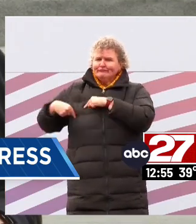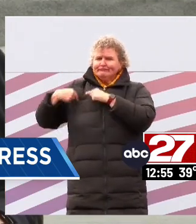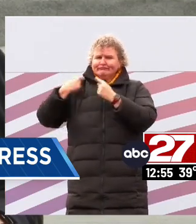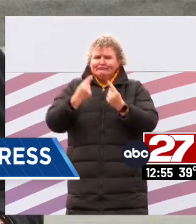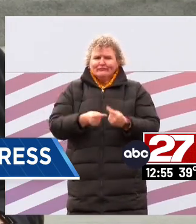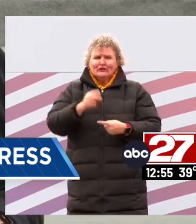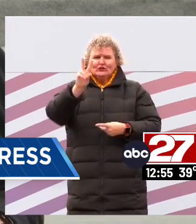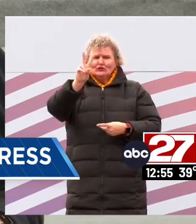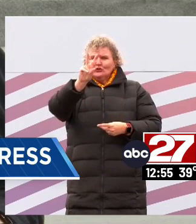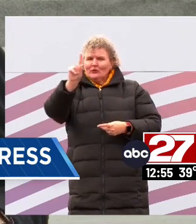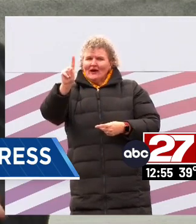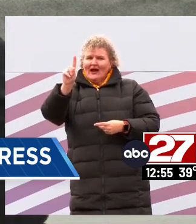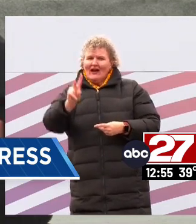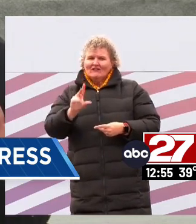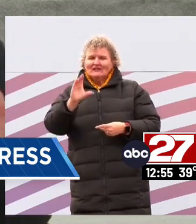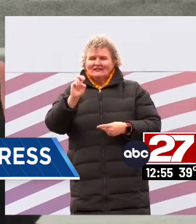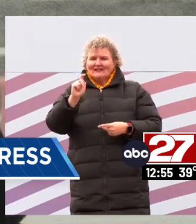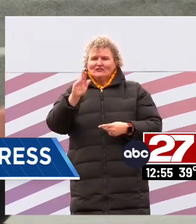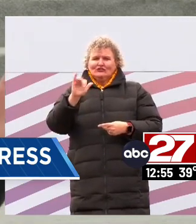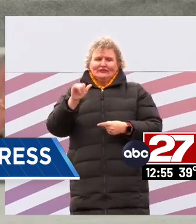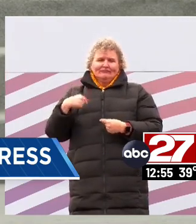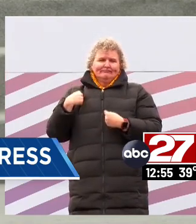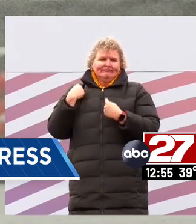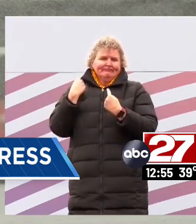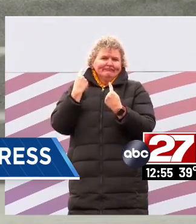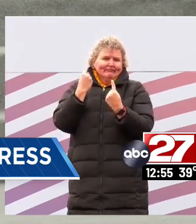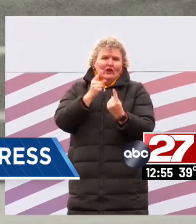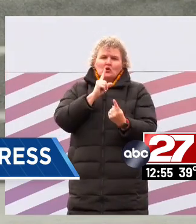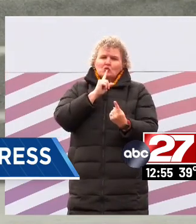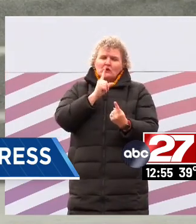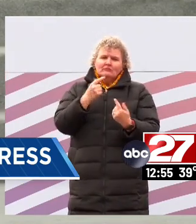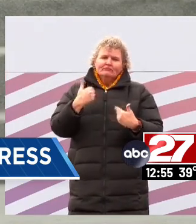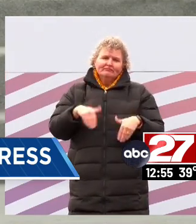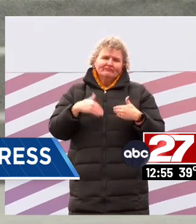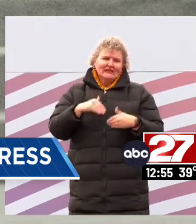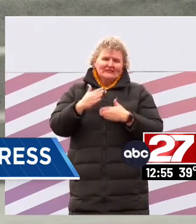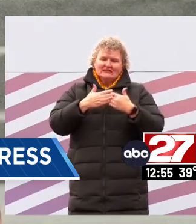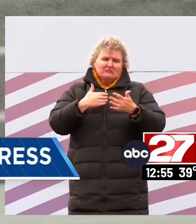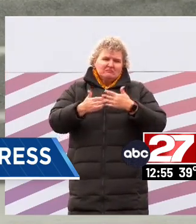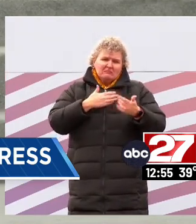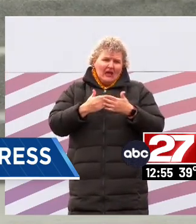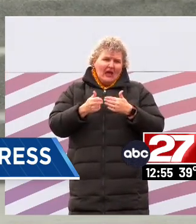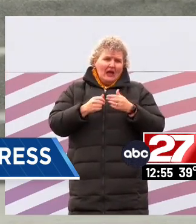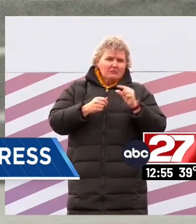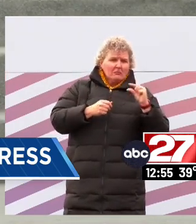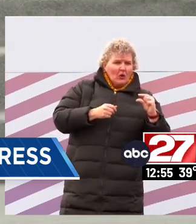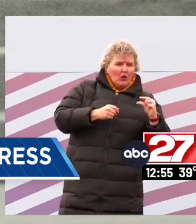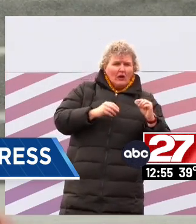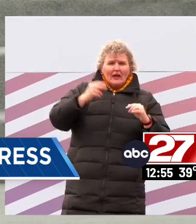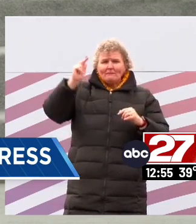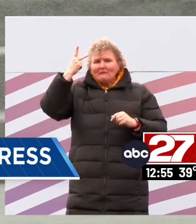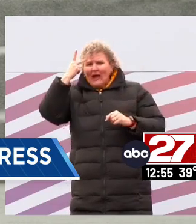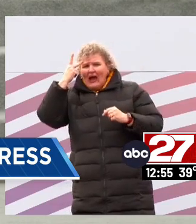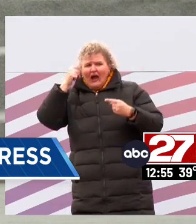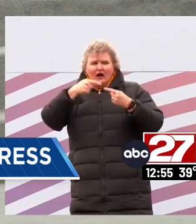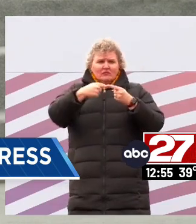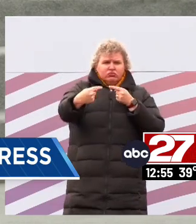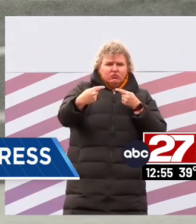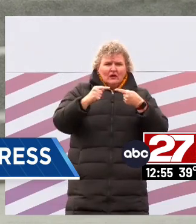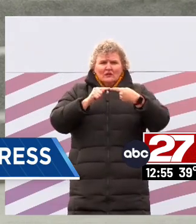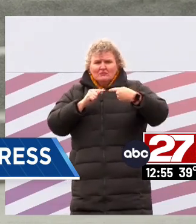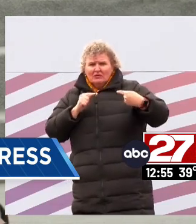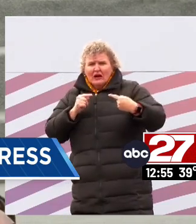all else, beyond any momentary political differences, we value our freedom,